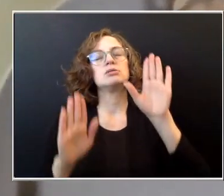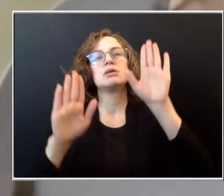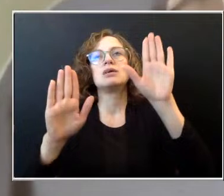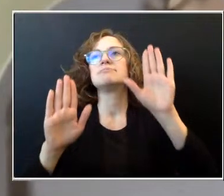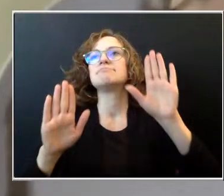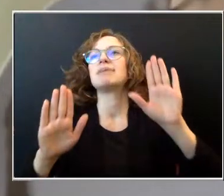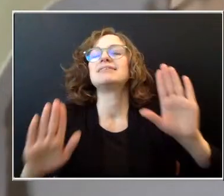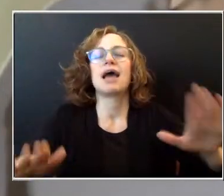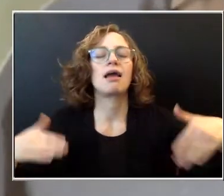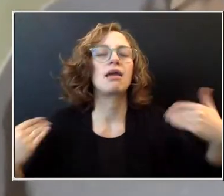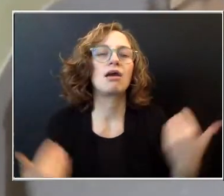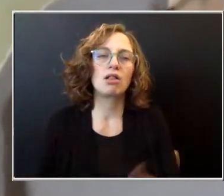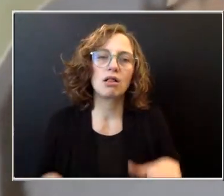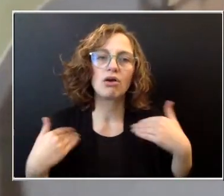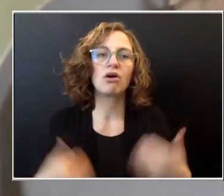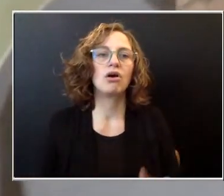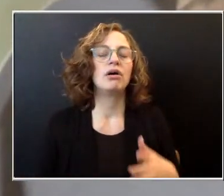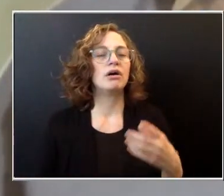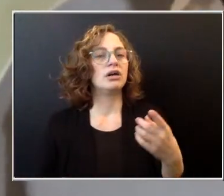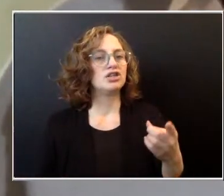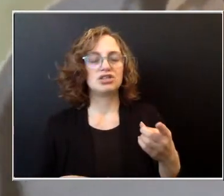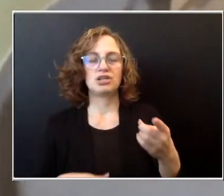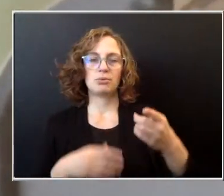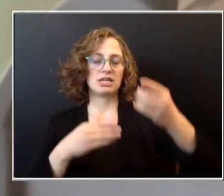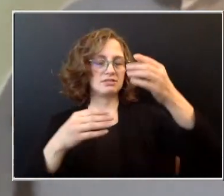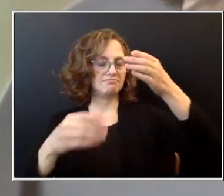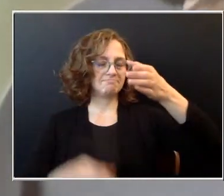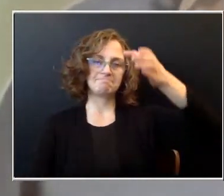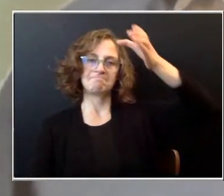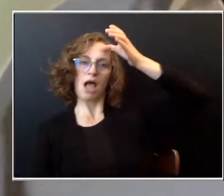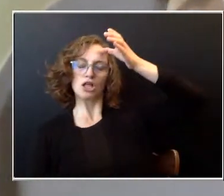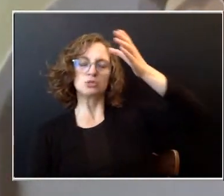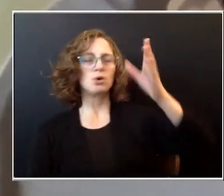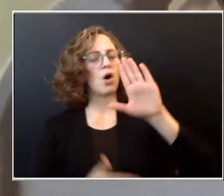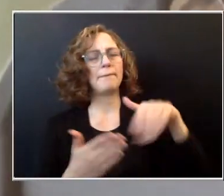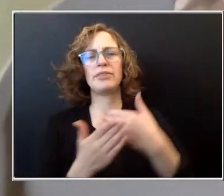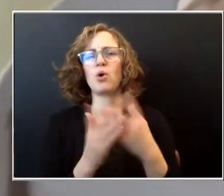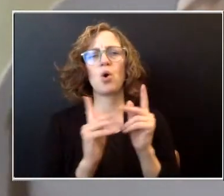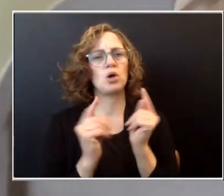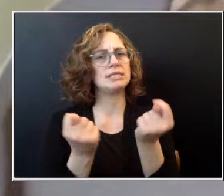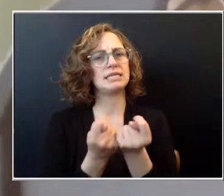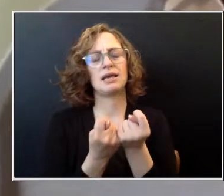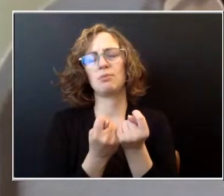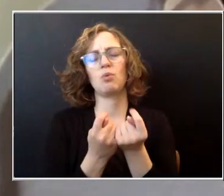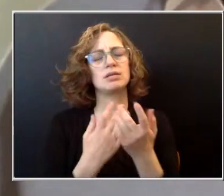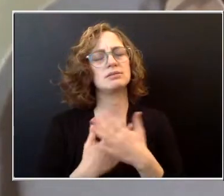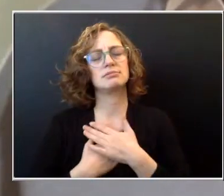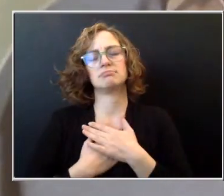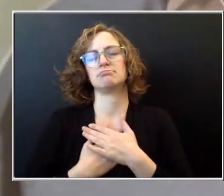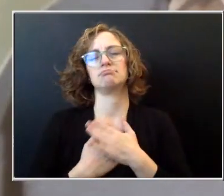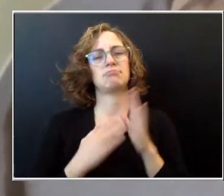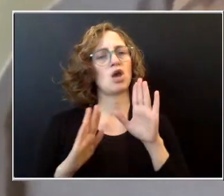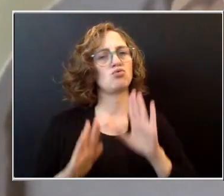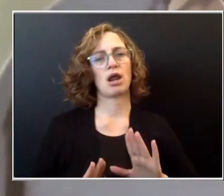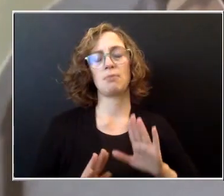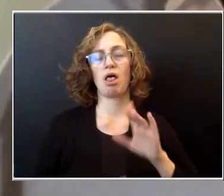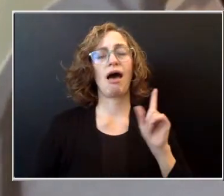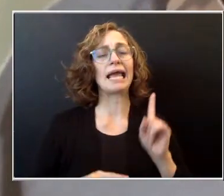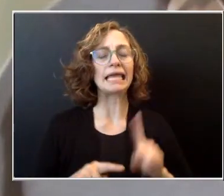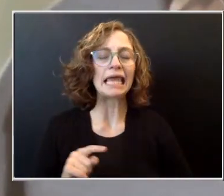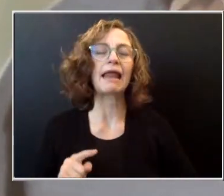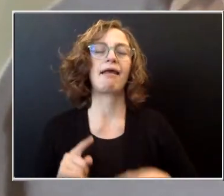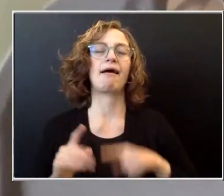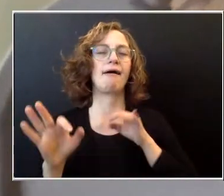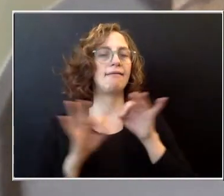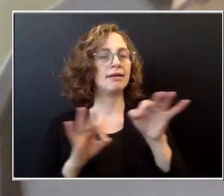and knowledgeable, and the whole team was just marvelous. I can't express in words how